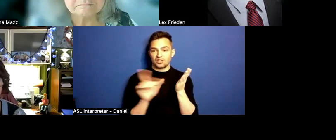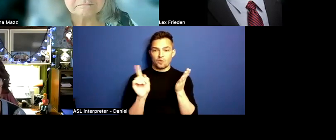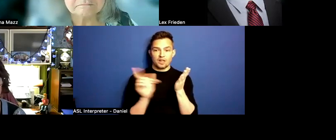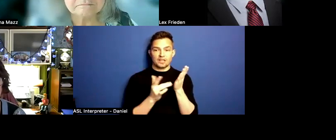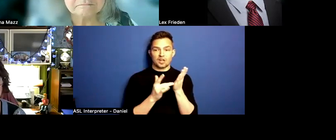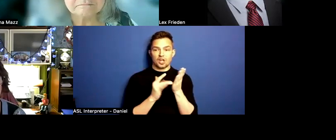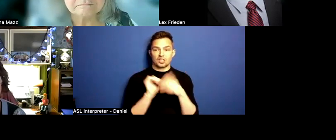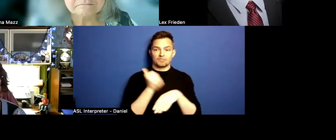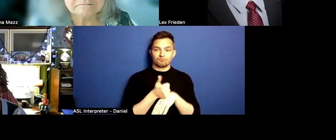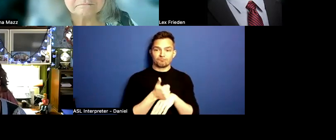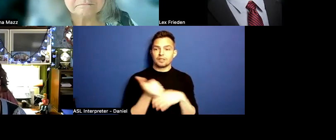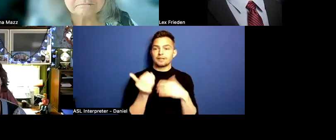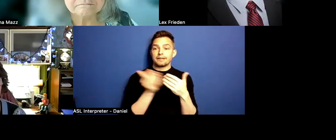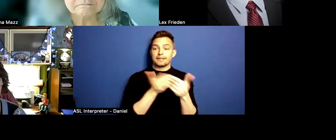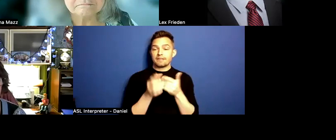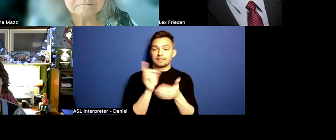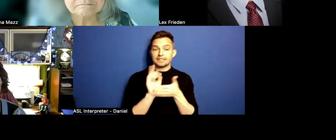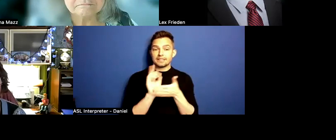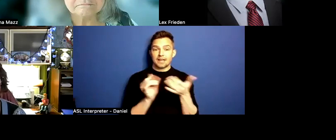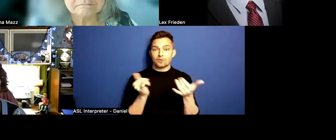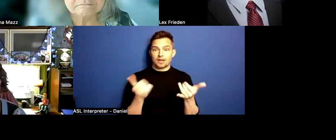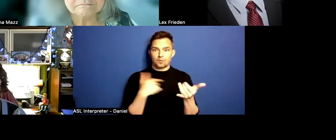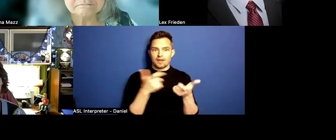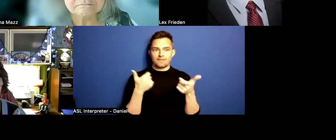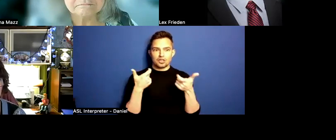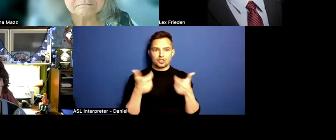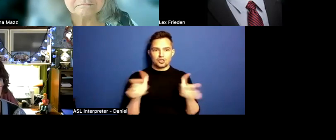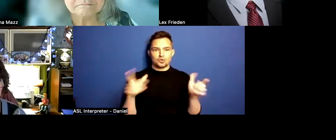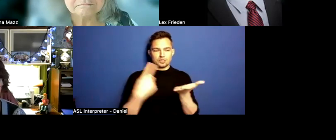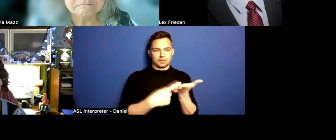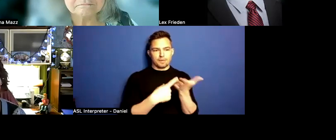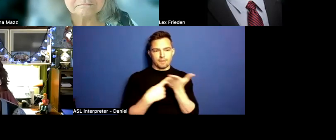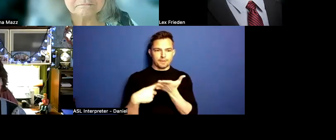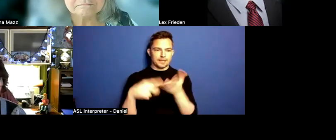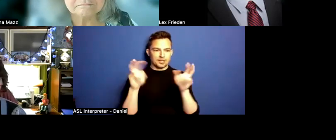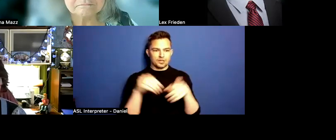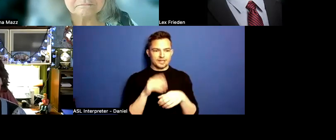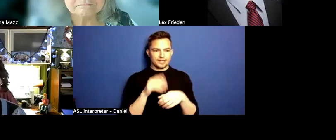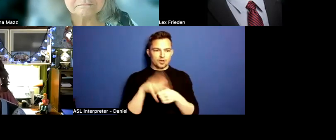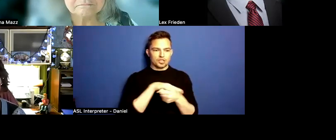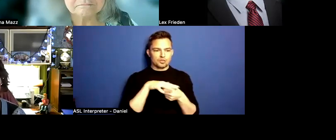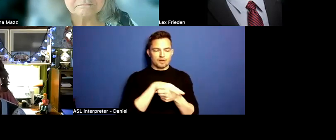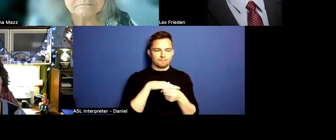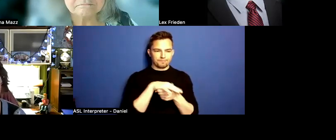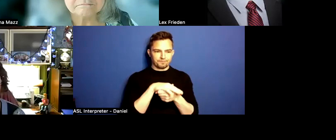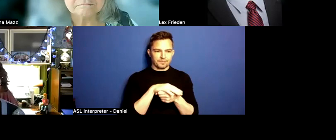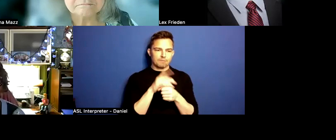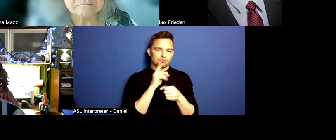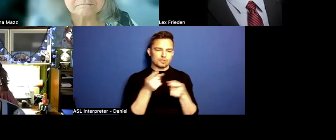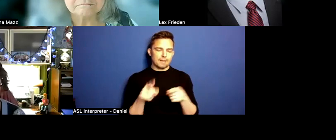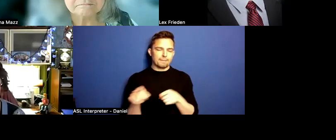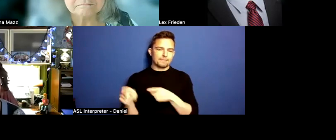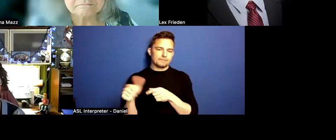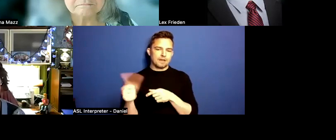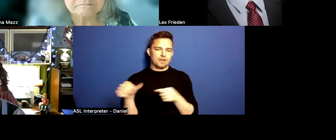And even the design right now, we're having a huge debate and issues in our geographic area. I'm sure it's happening in other areas of the country with